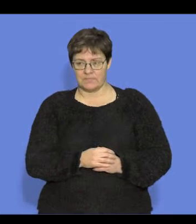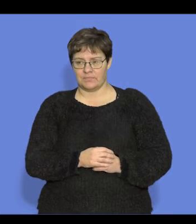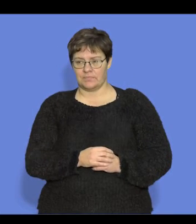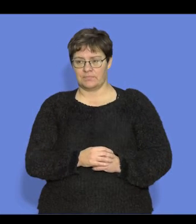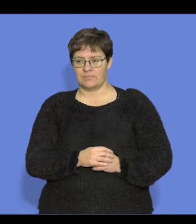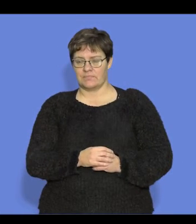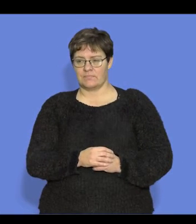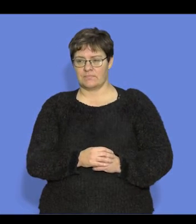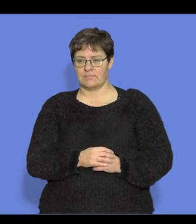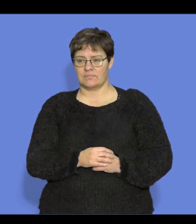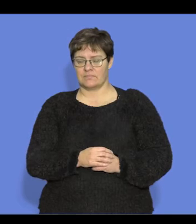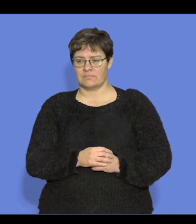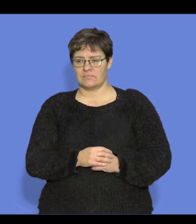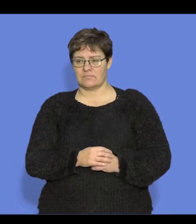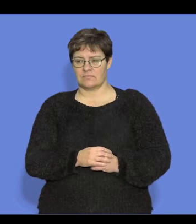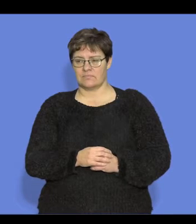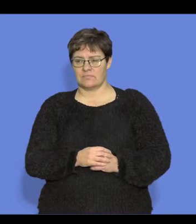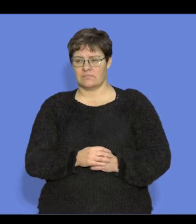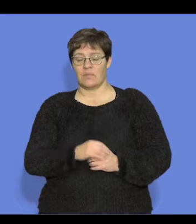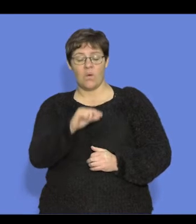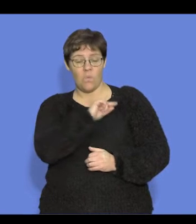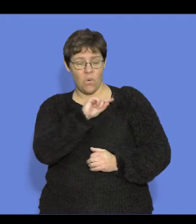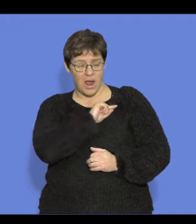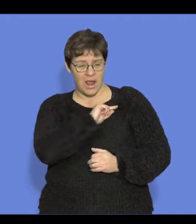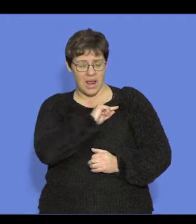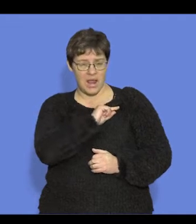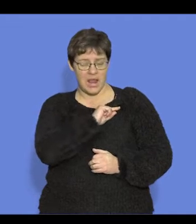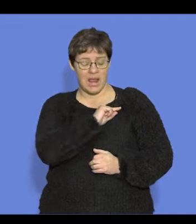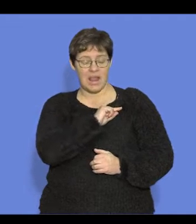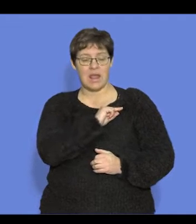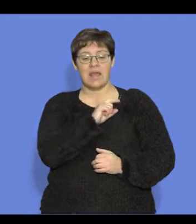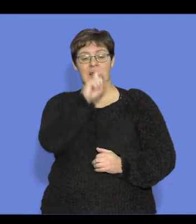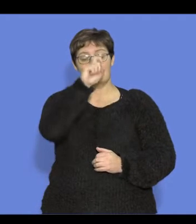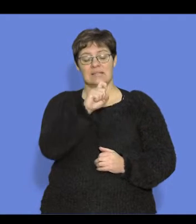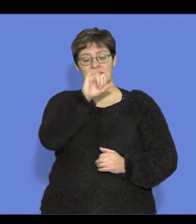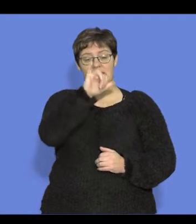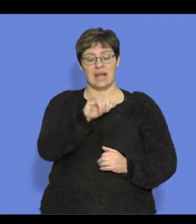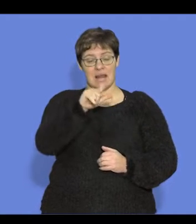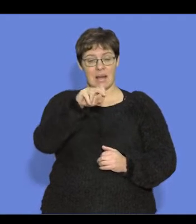And because xylem tubes are